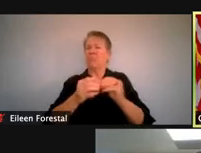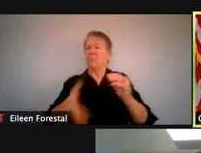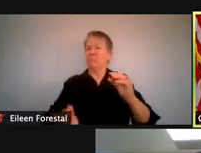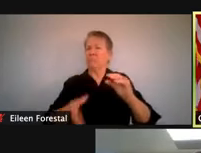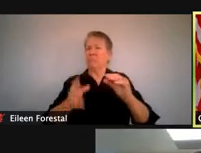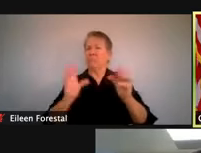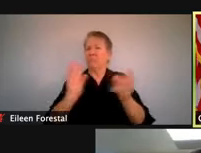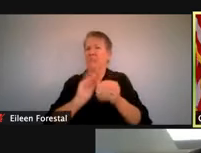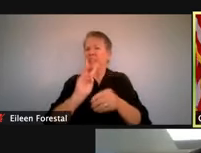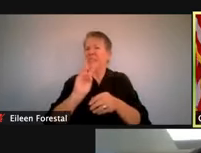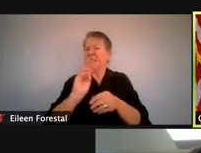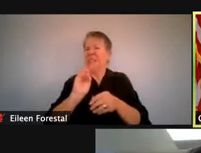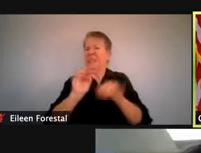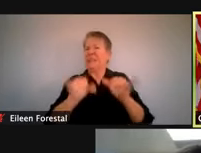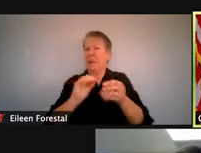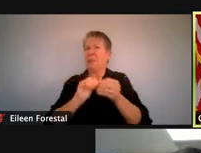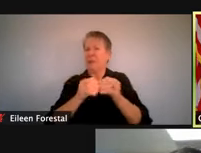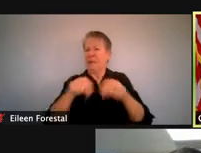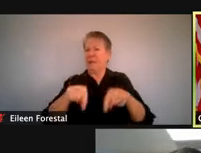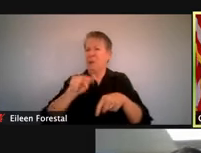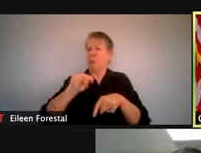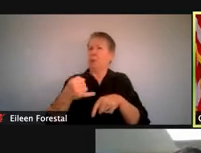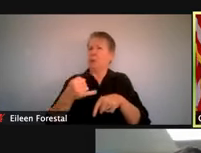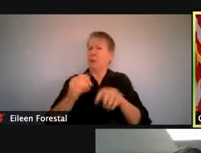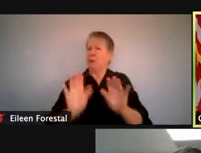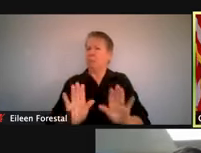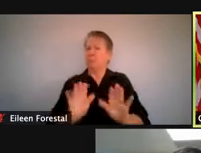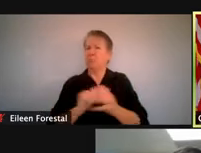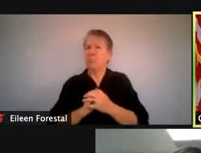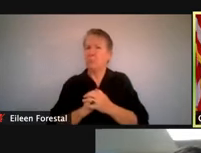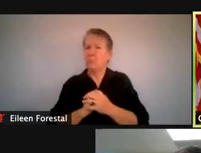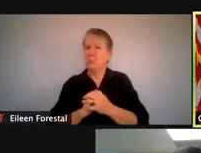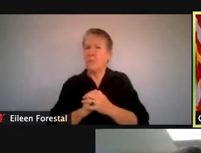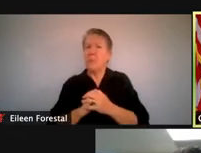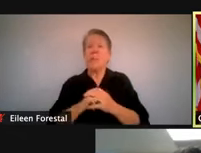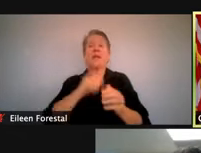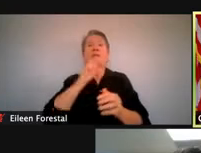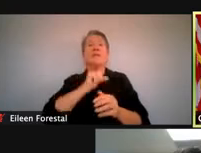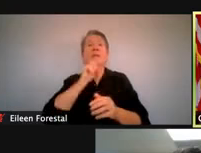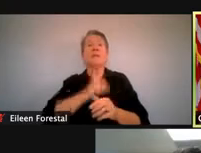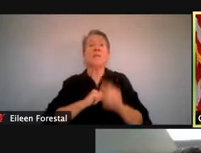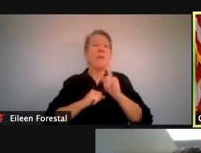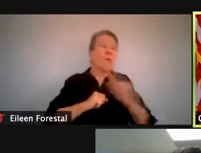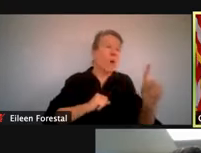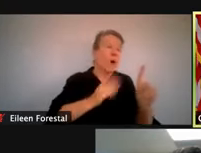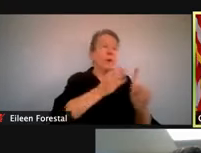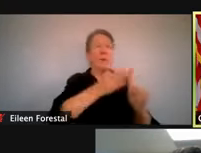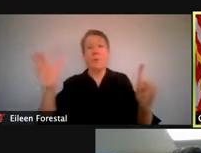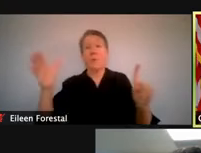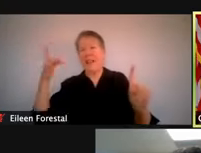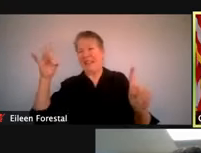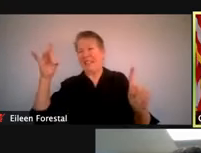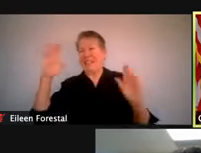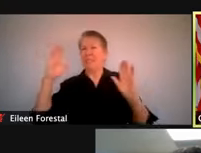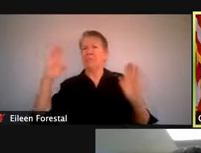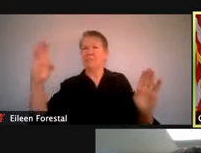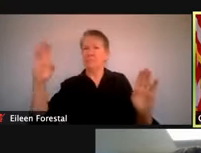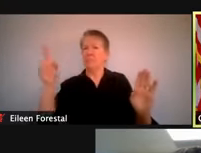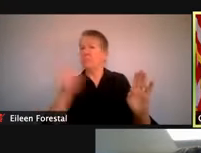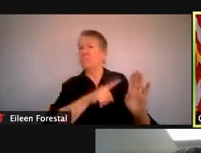in our state. The ages of the children affected range from 1 to 18. There are no